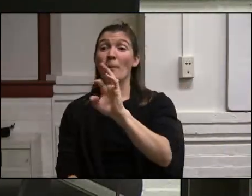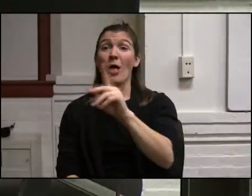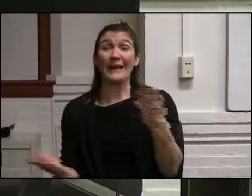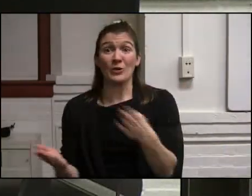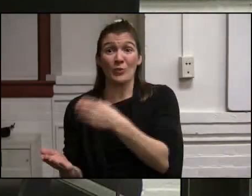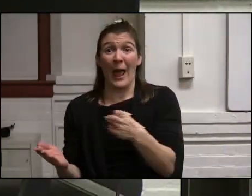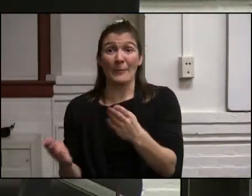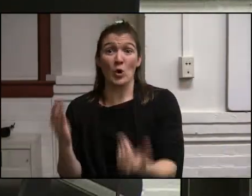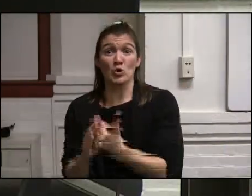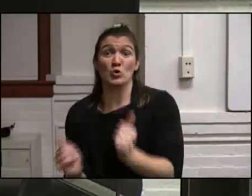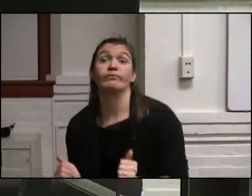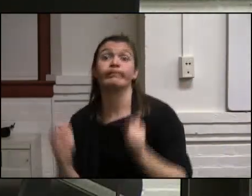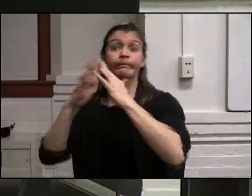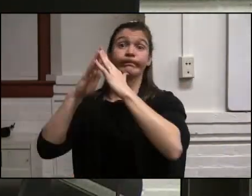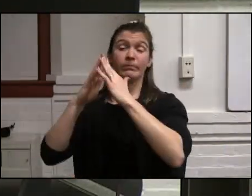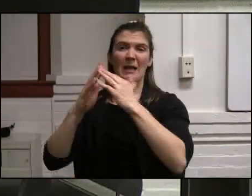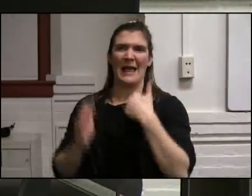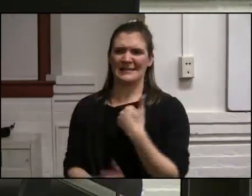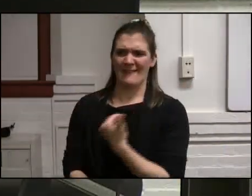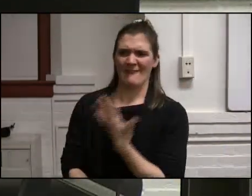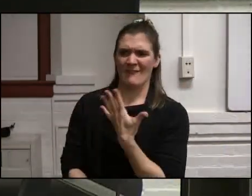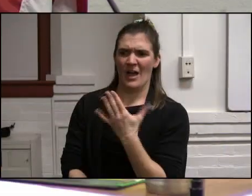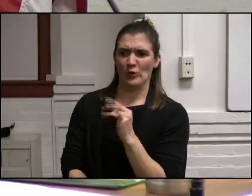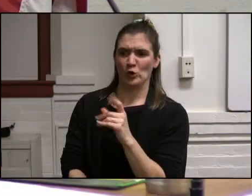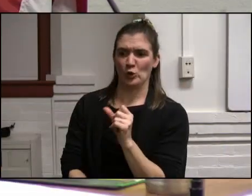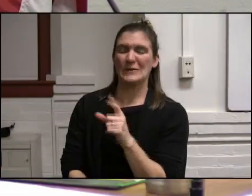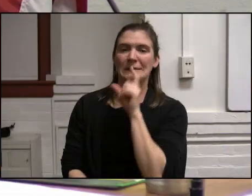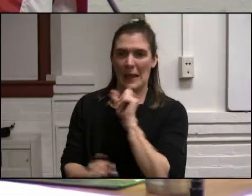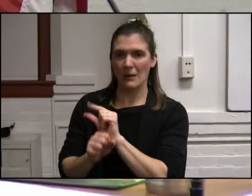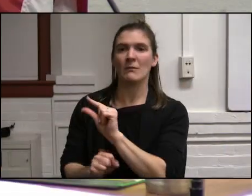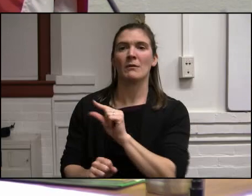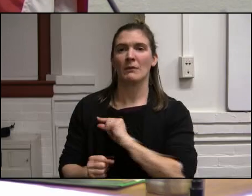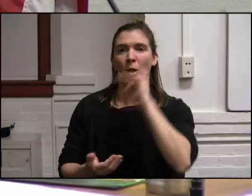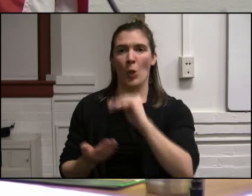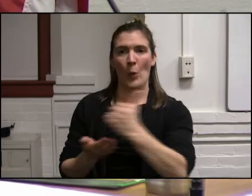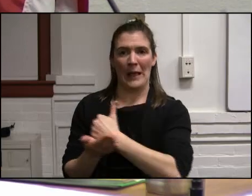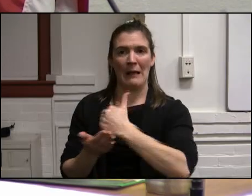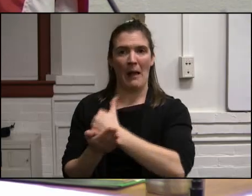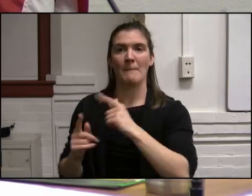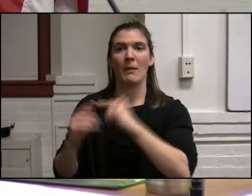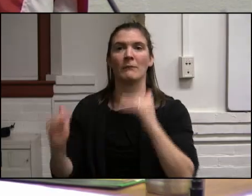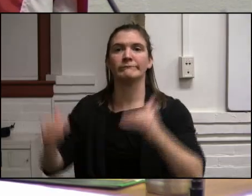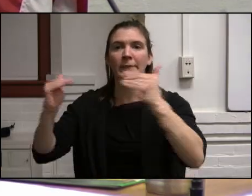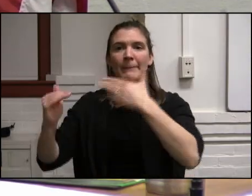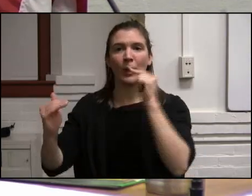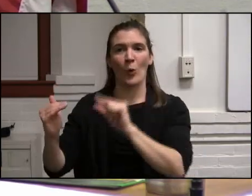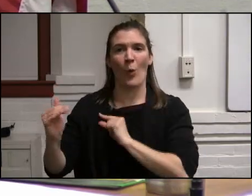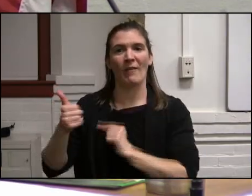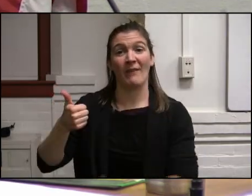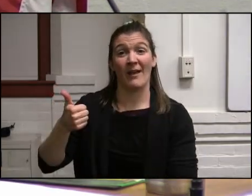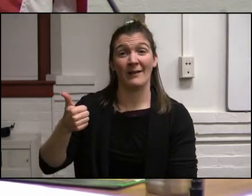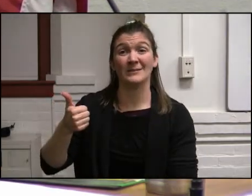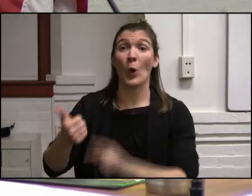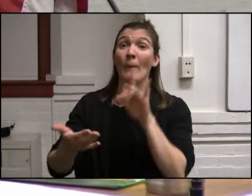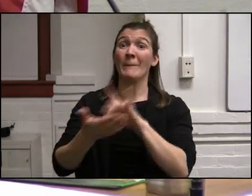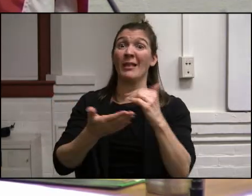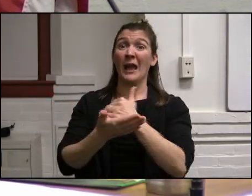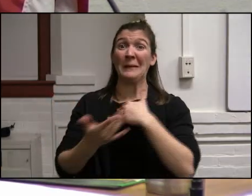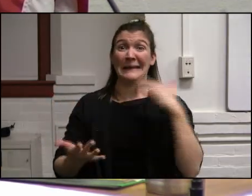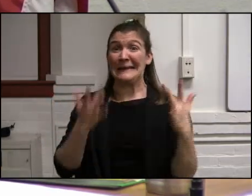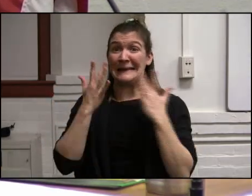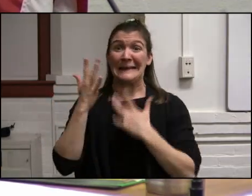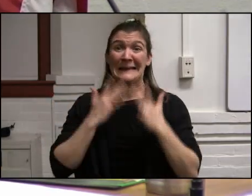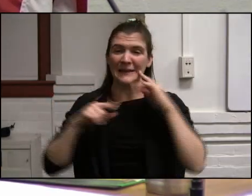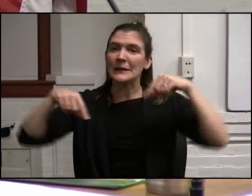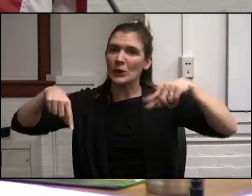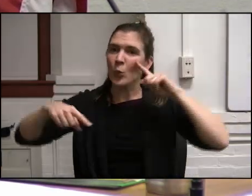I think, 5 units that are up to 120% AMI. So we are housing people in that middle income right here in snow